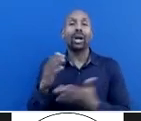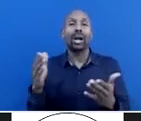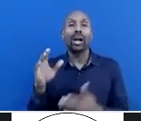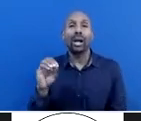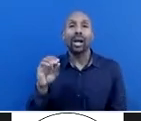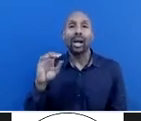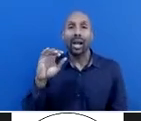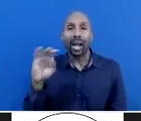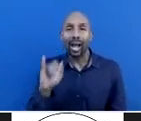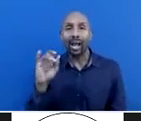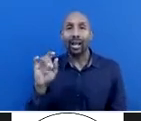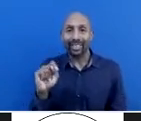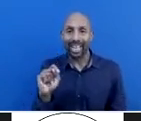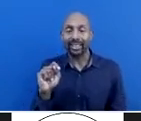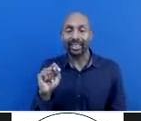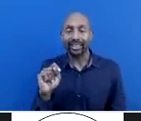The last thing that I'll say,